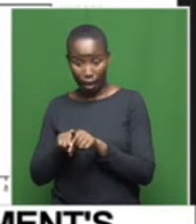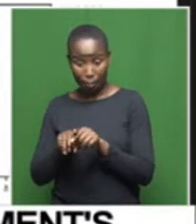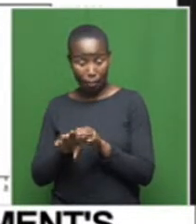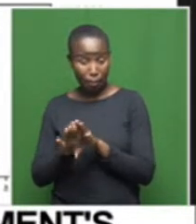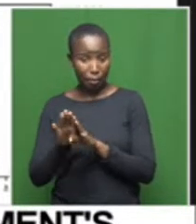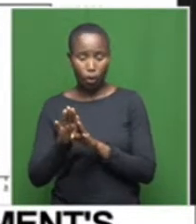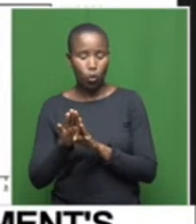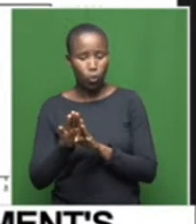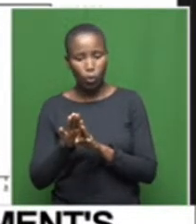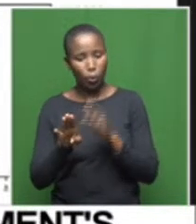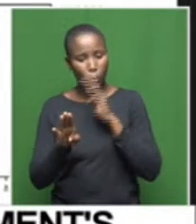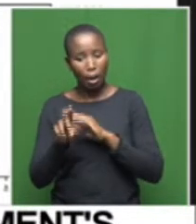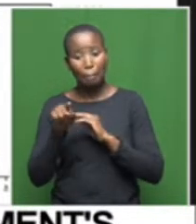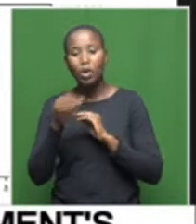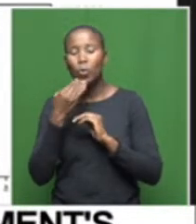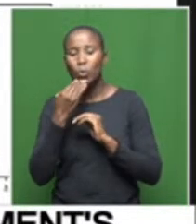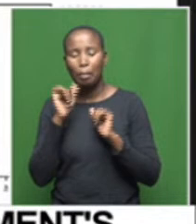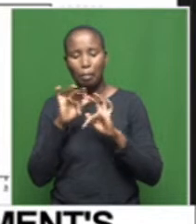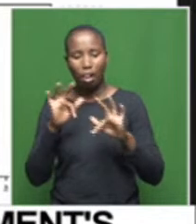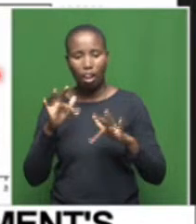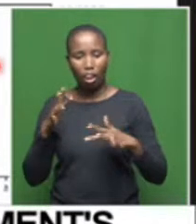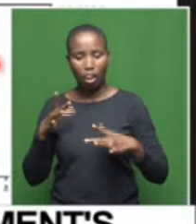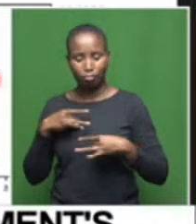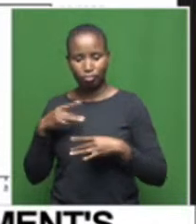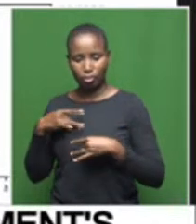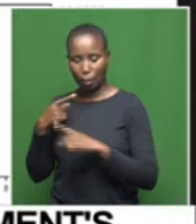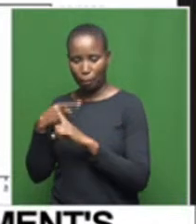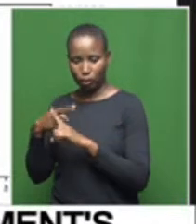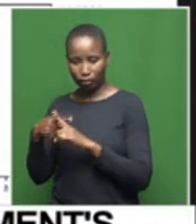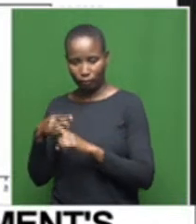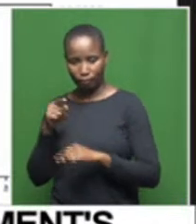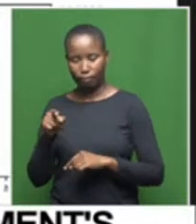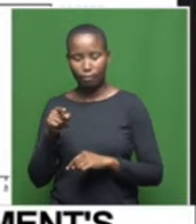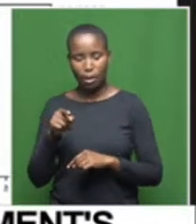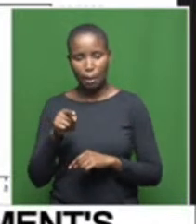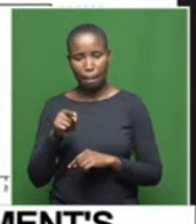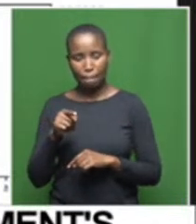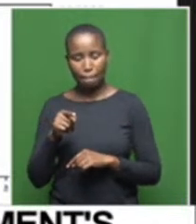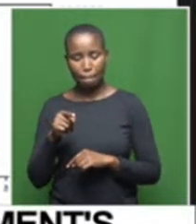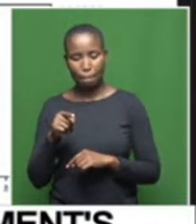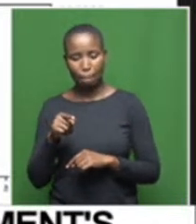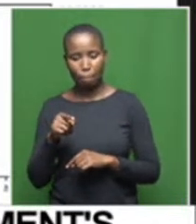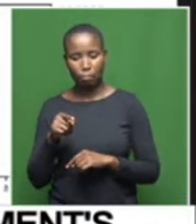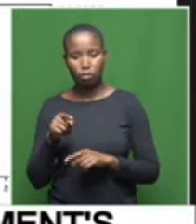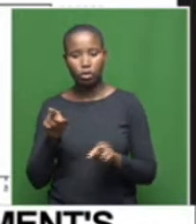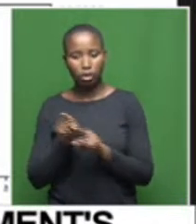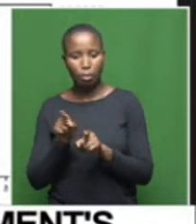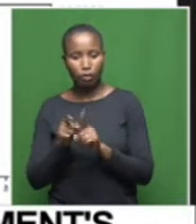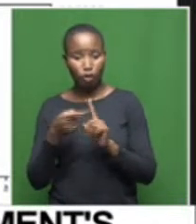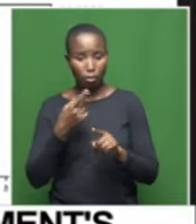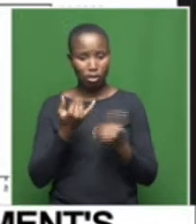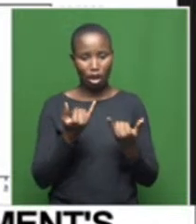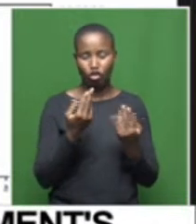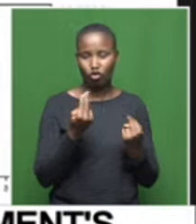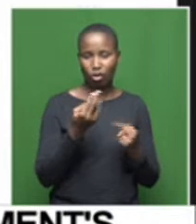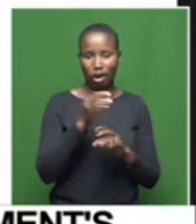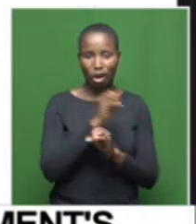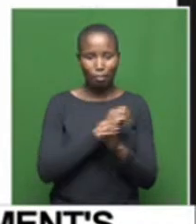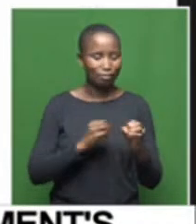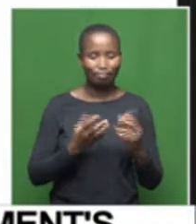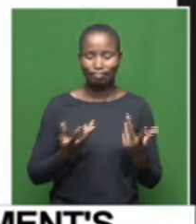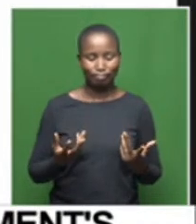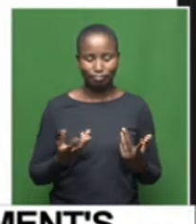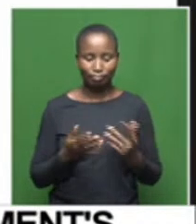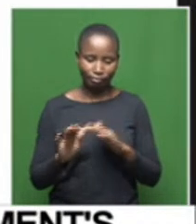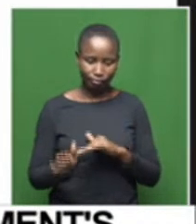percent testing positive. We're not seeing, an increase in percent positivity in line with that new variant.